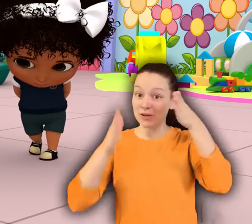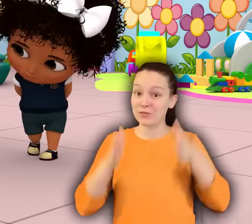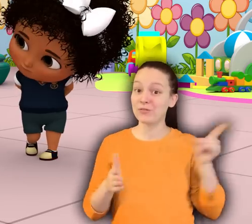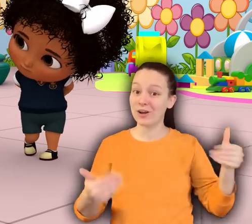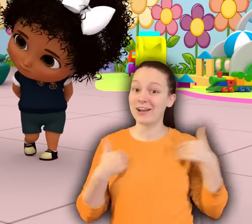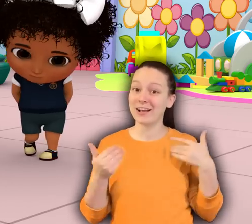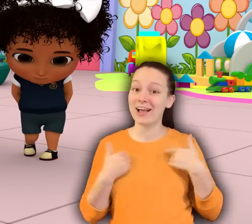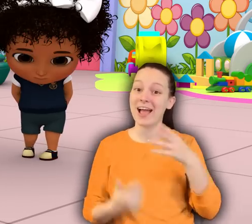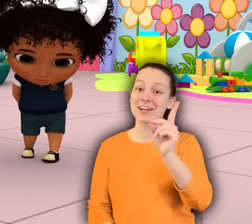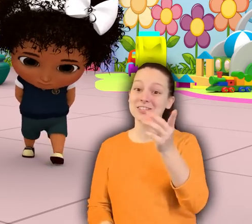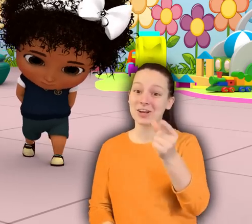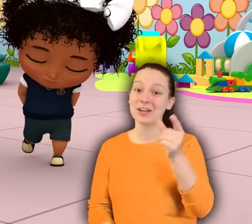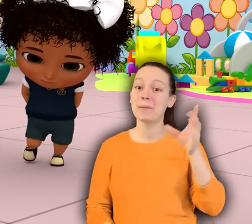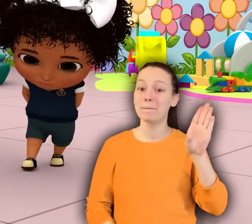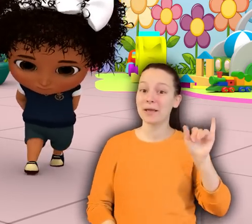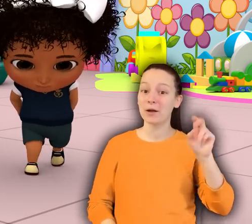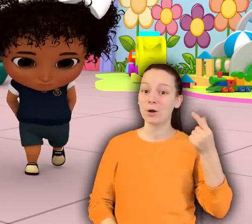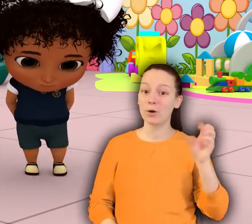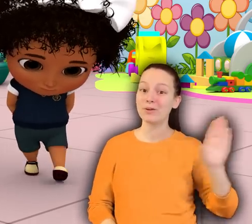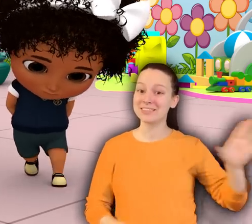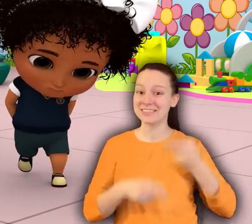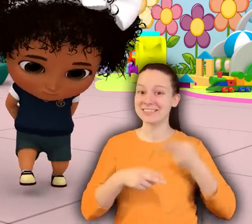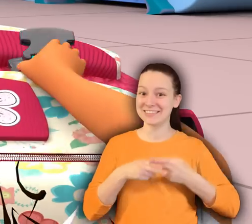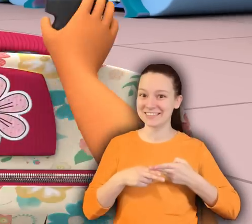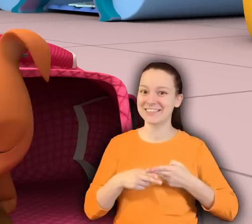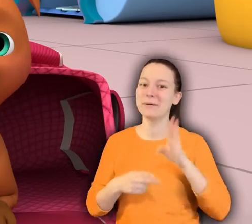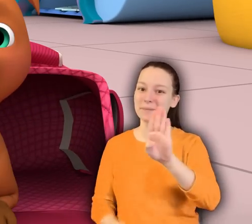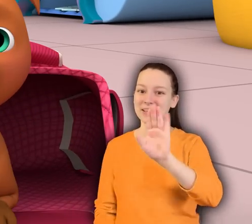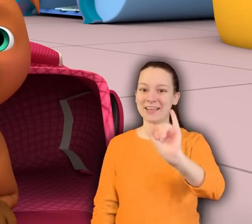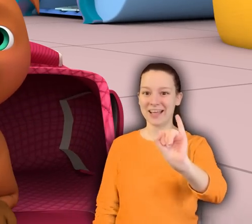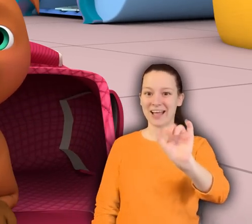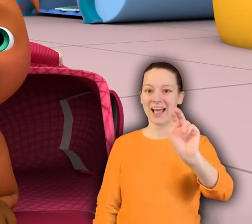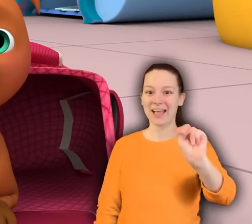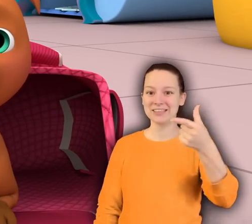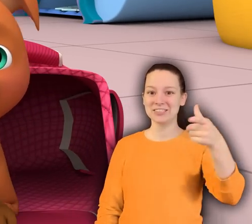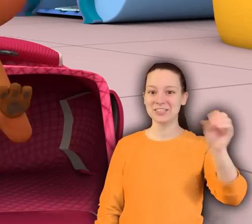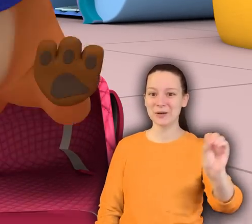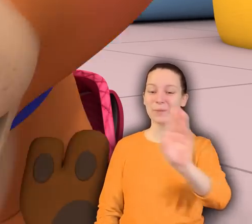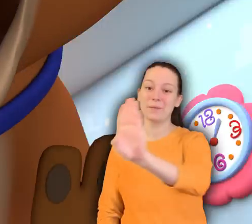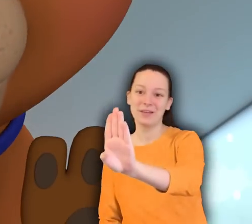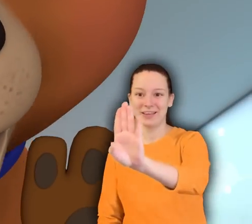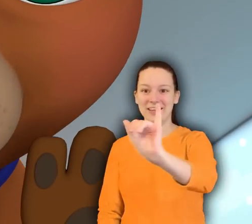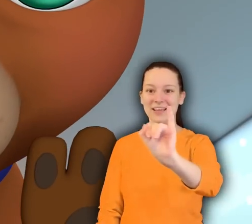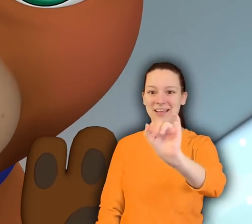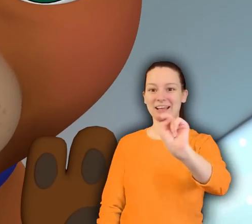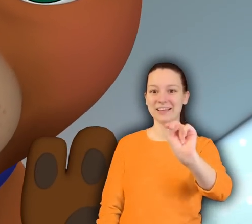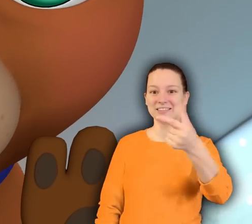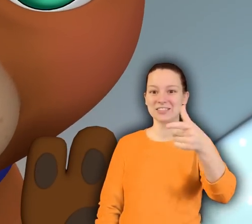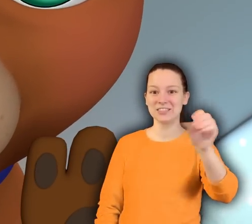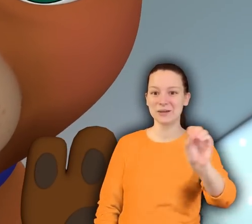sir while the farmer had a dog and Bingo was his name-o b-i-n-g-o